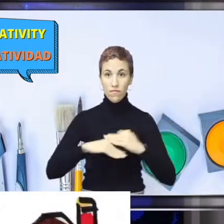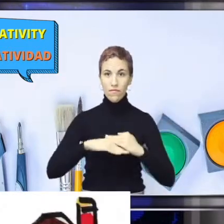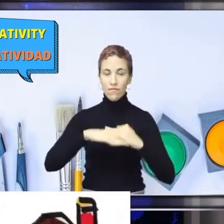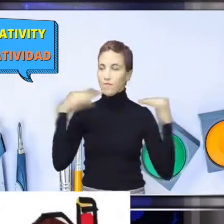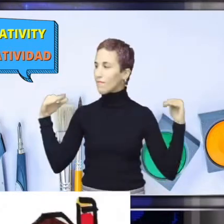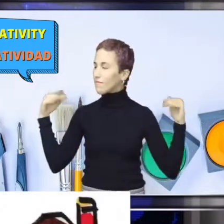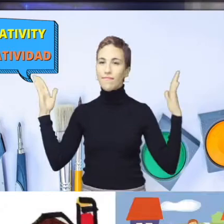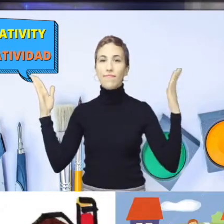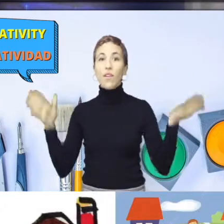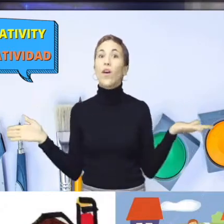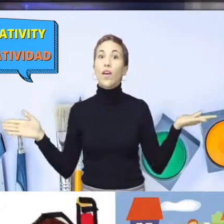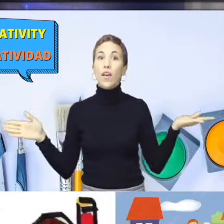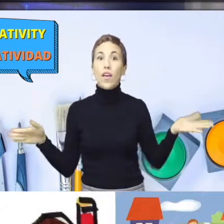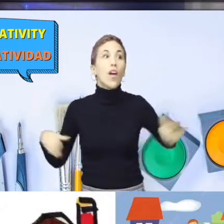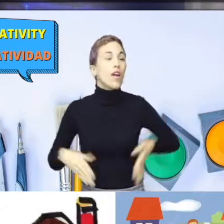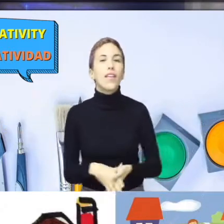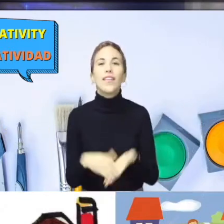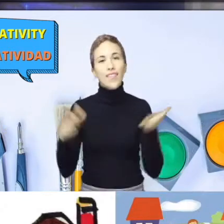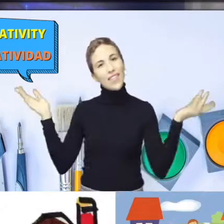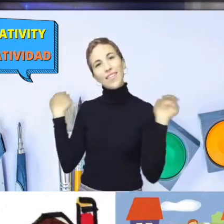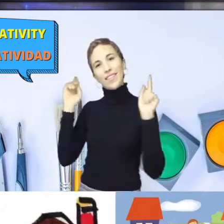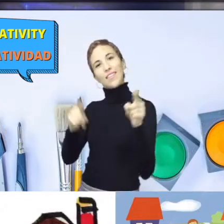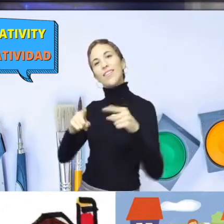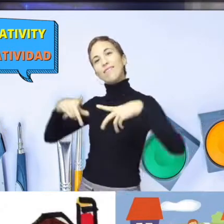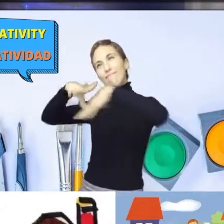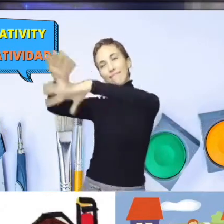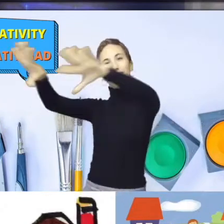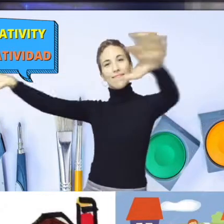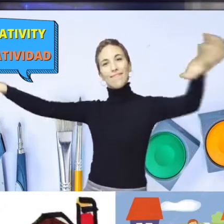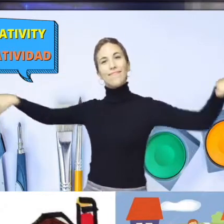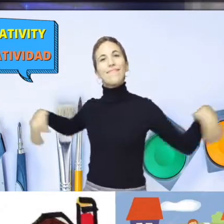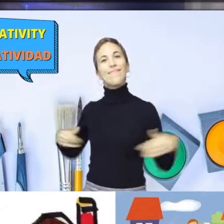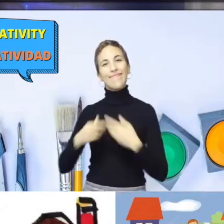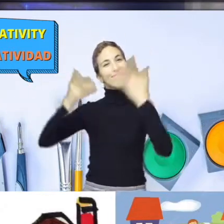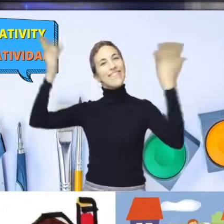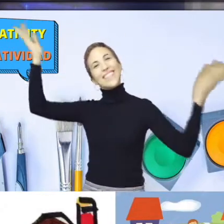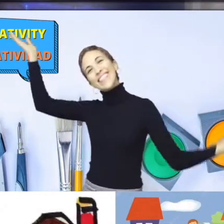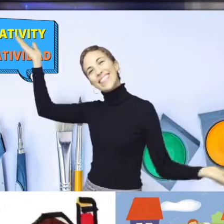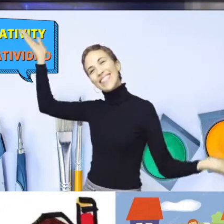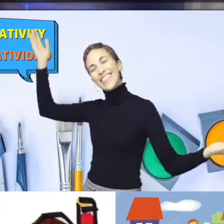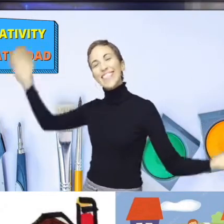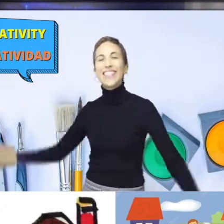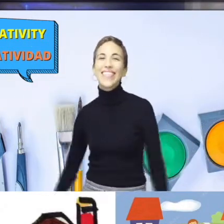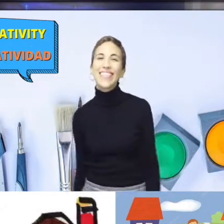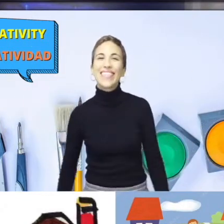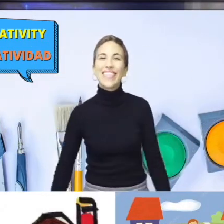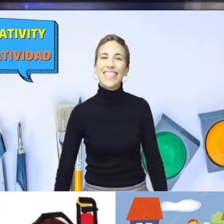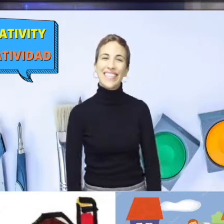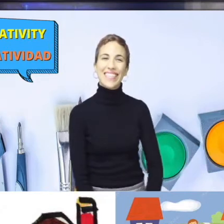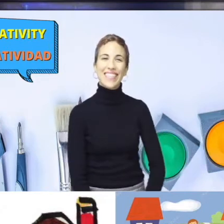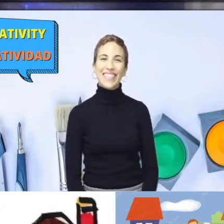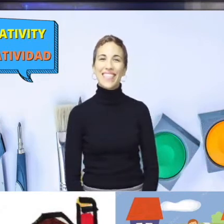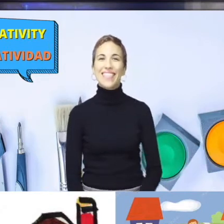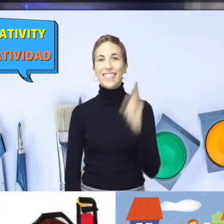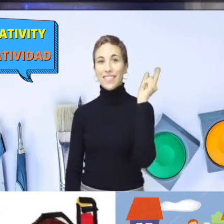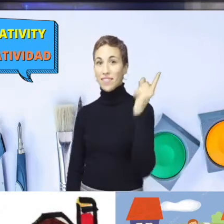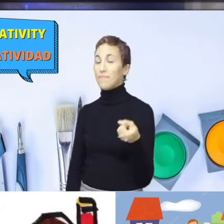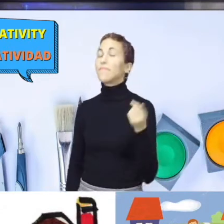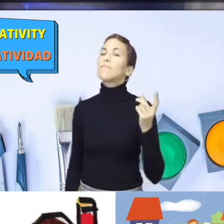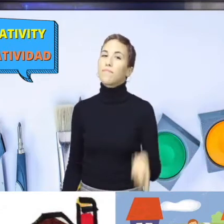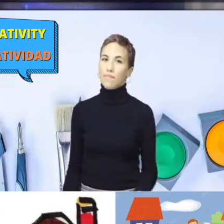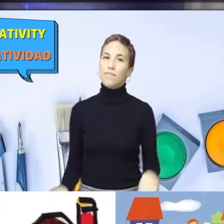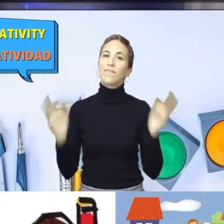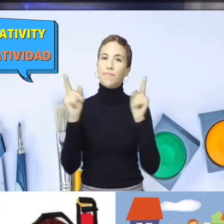academy, or you could be joining us from the neighborhood around West Virginia or beyond! The Morgan County Partnership